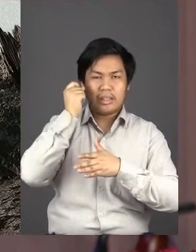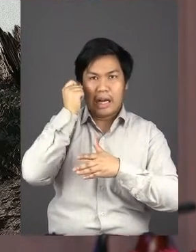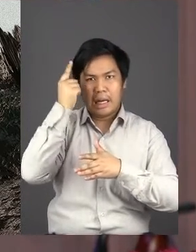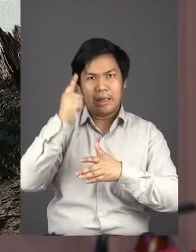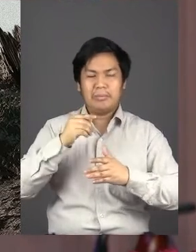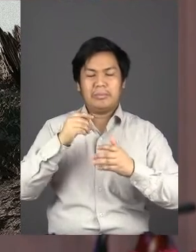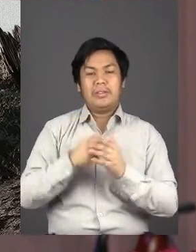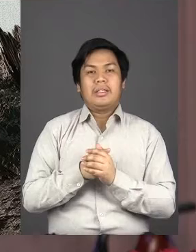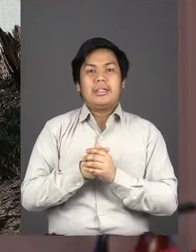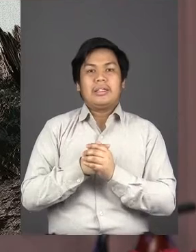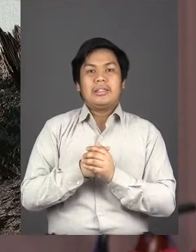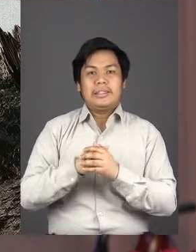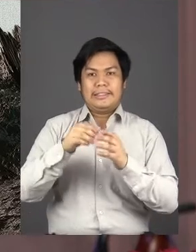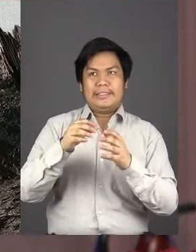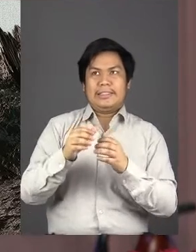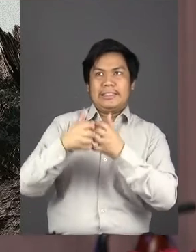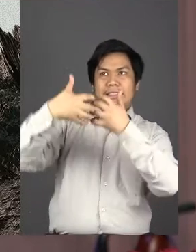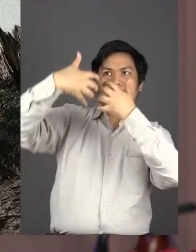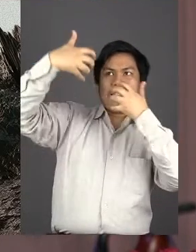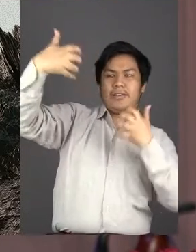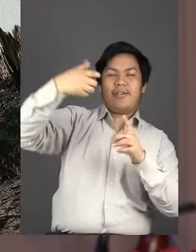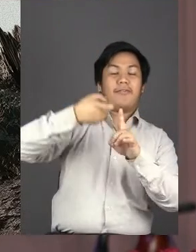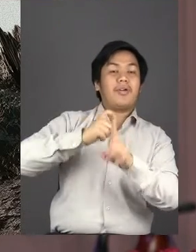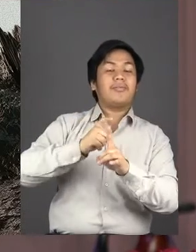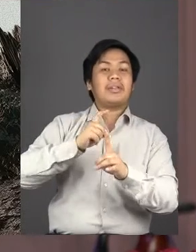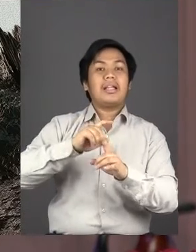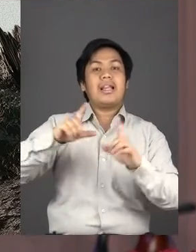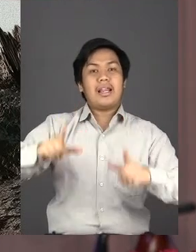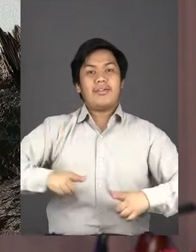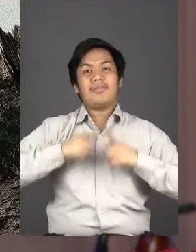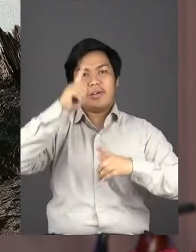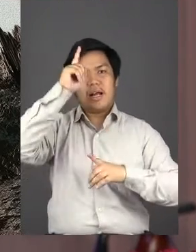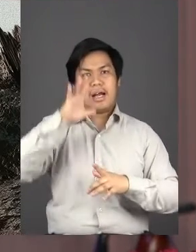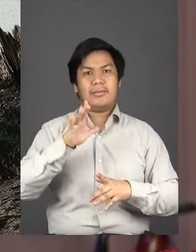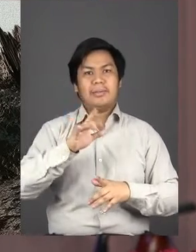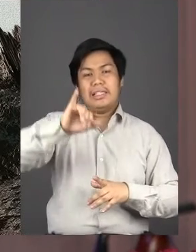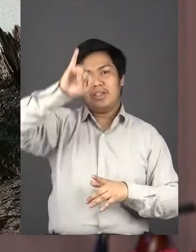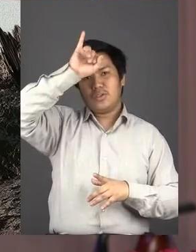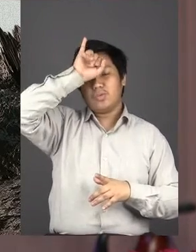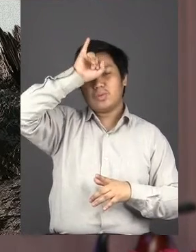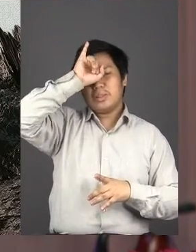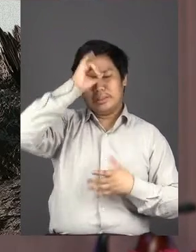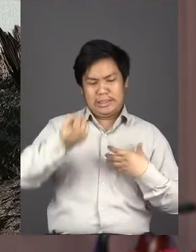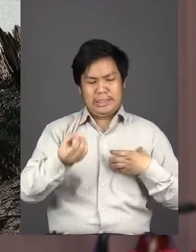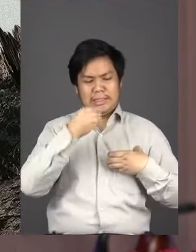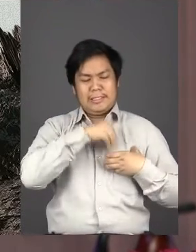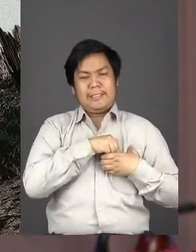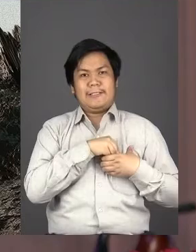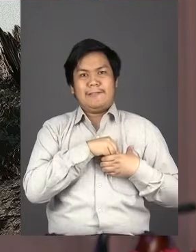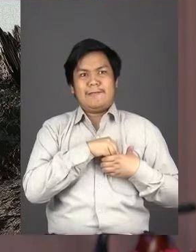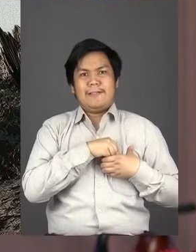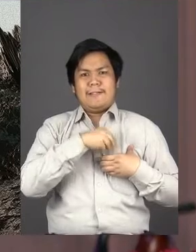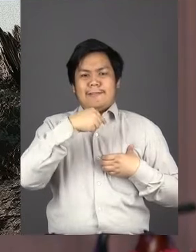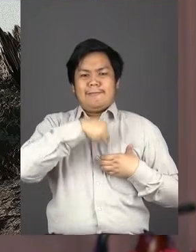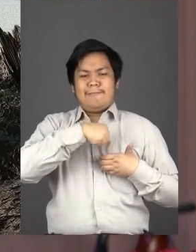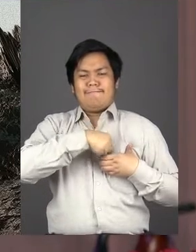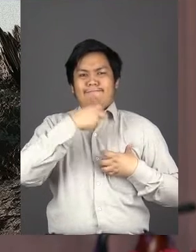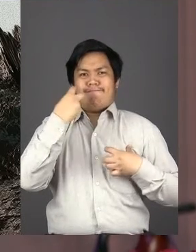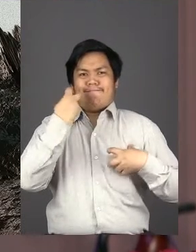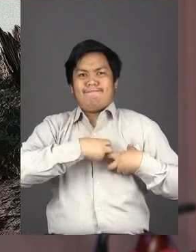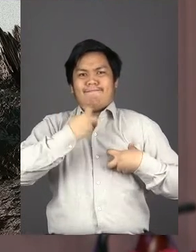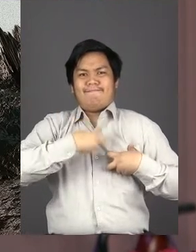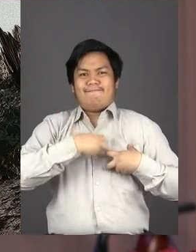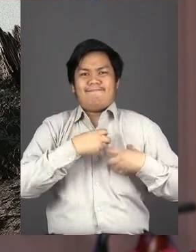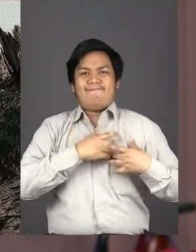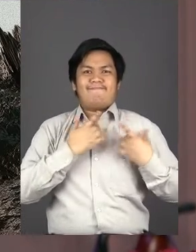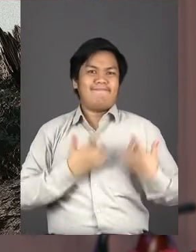alienated from the life of God because of the ignorance that is in them due to their hardness of heart.